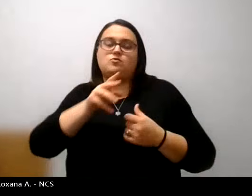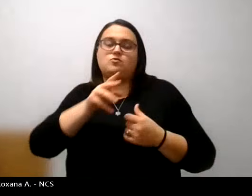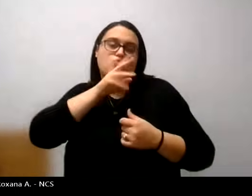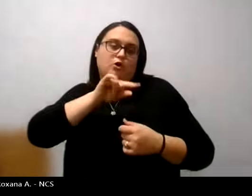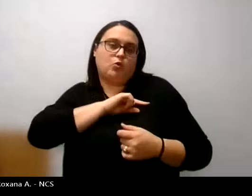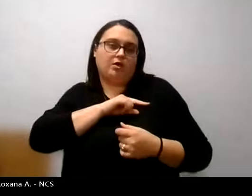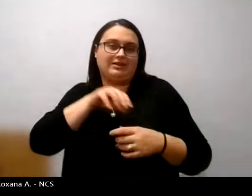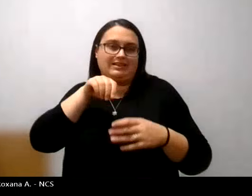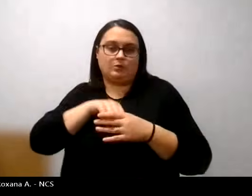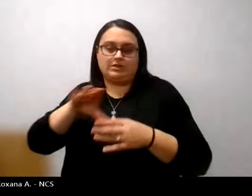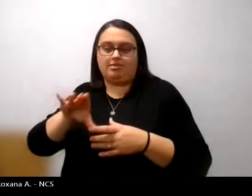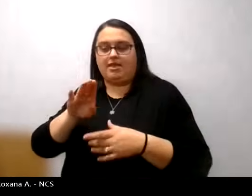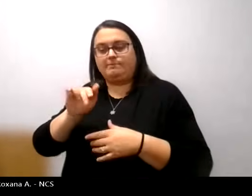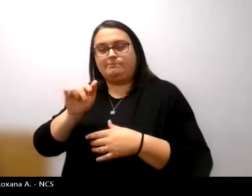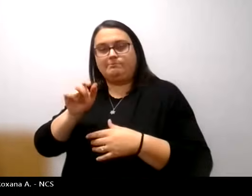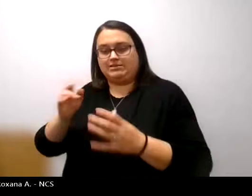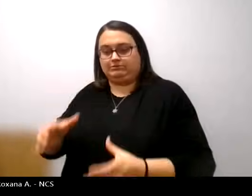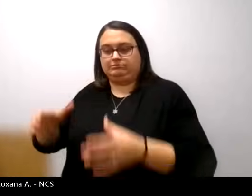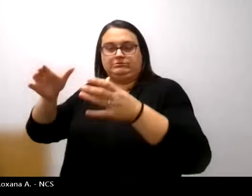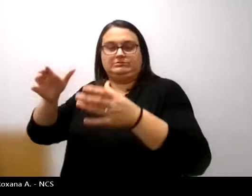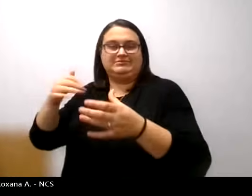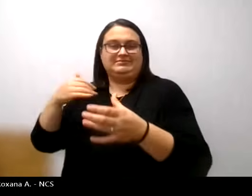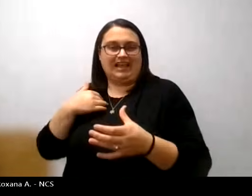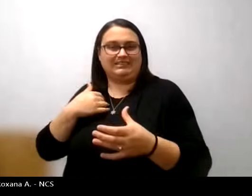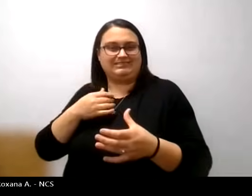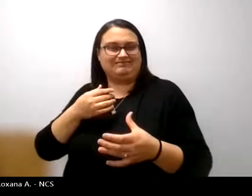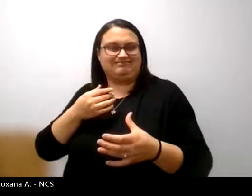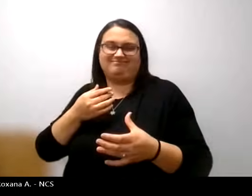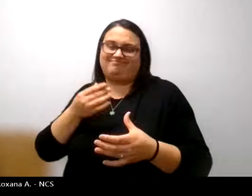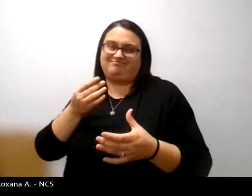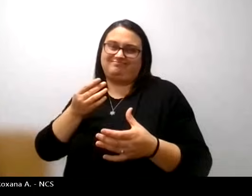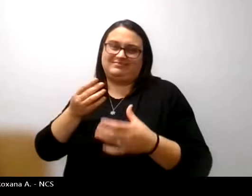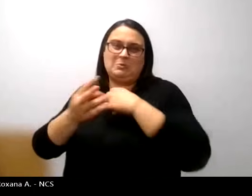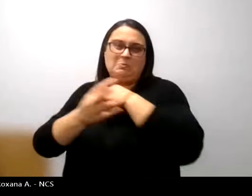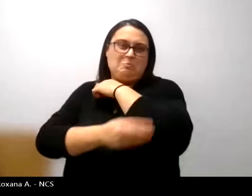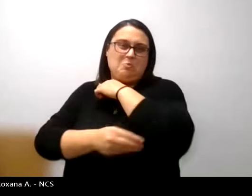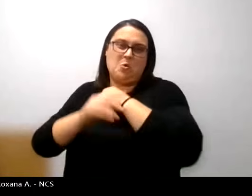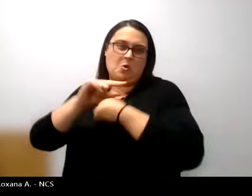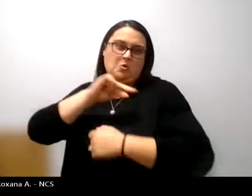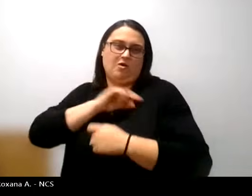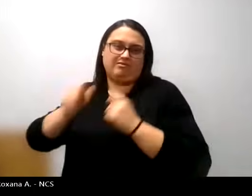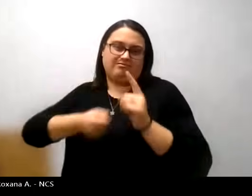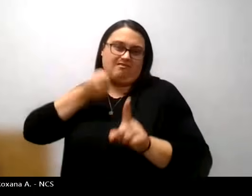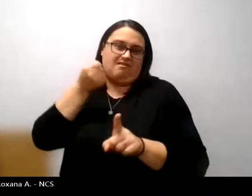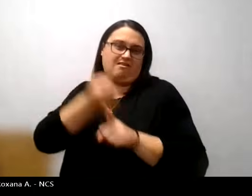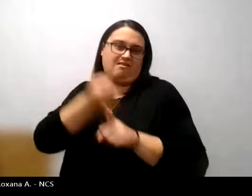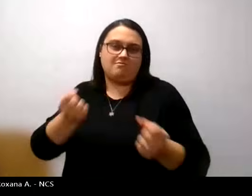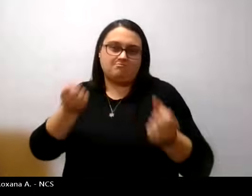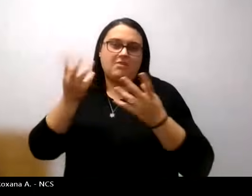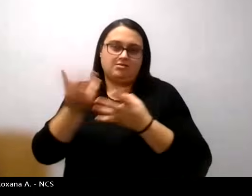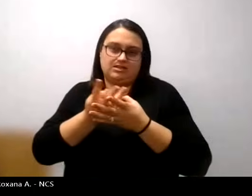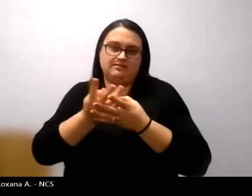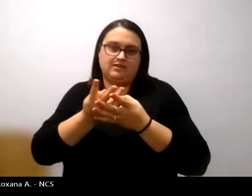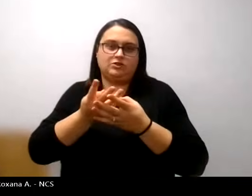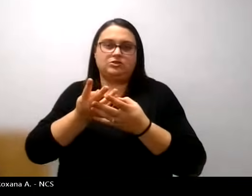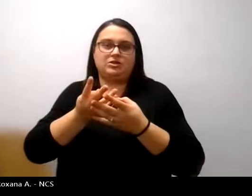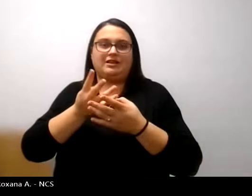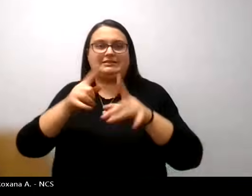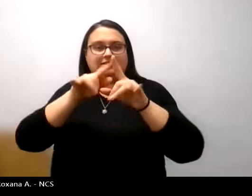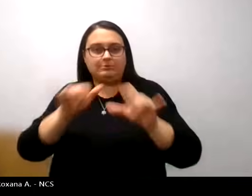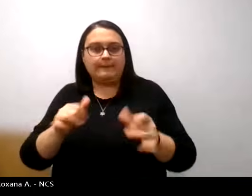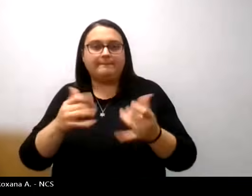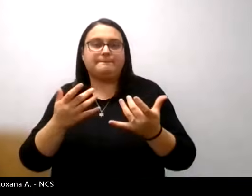was in the basin had a very poor water quality, and it impacted a majority of the filters simultaneously, and